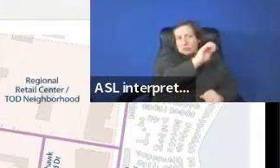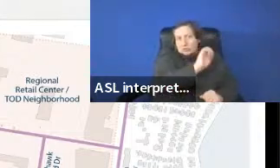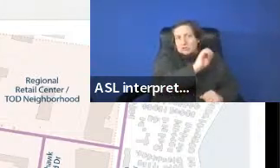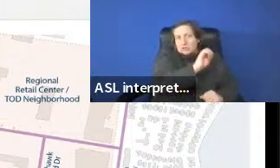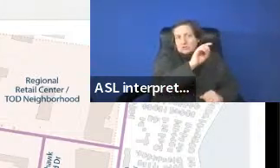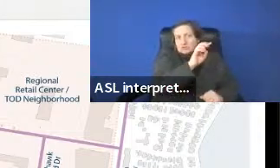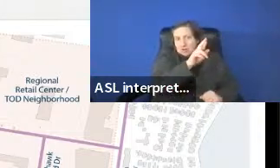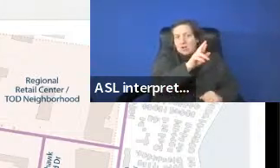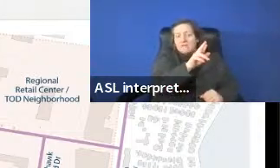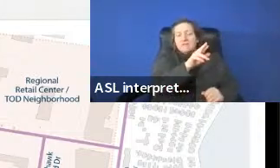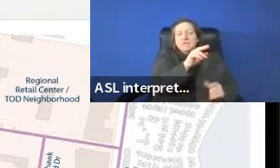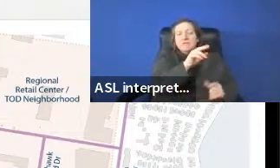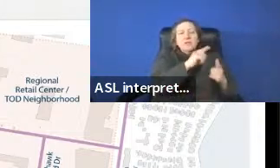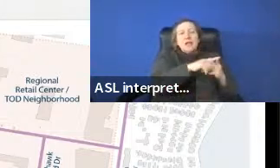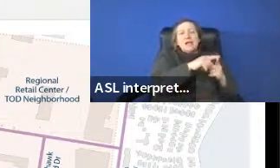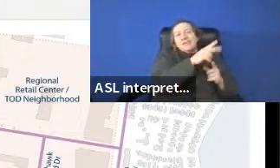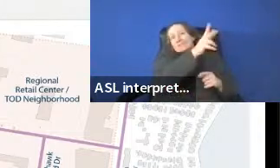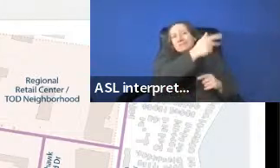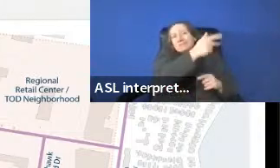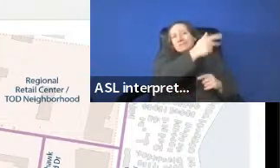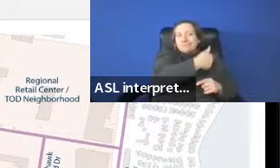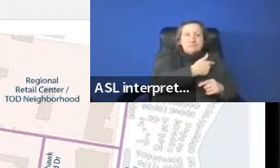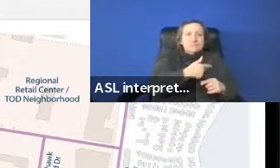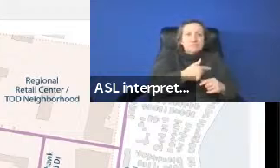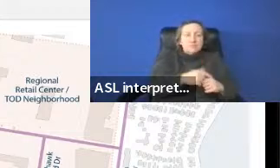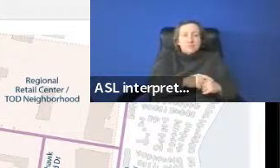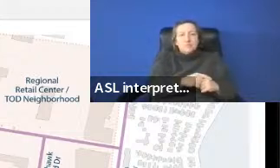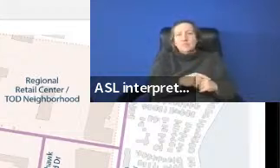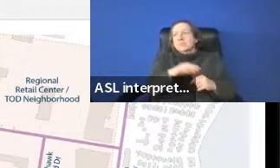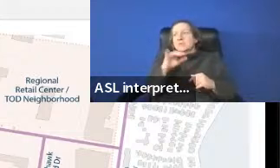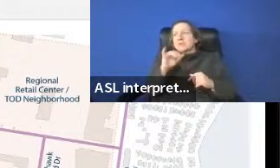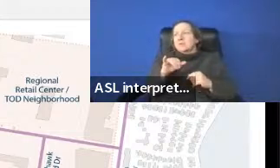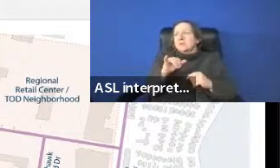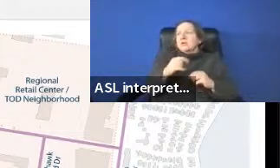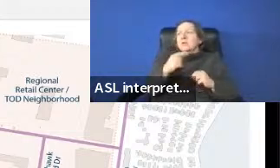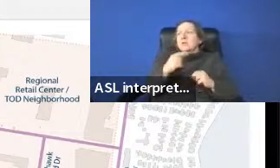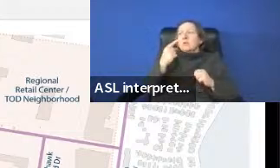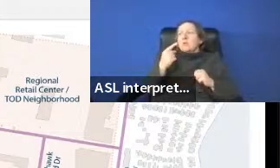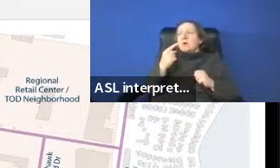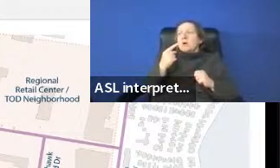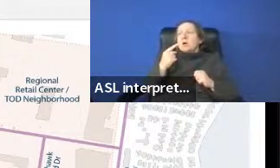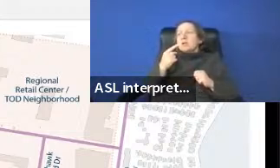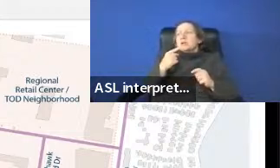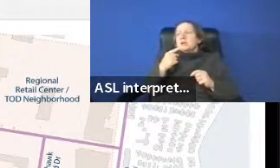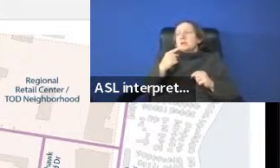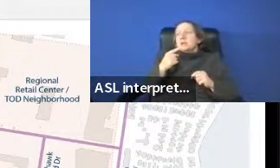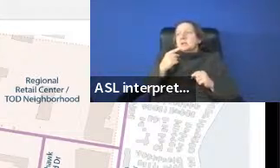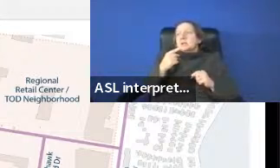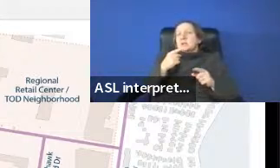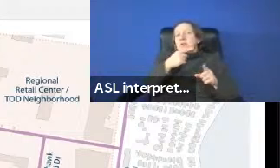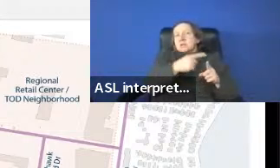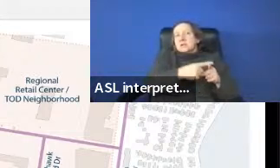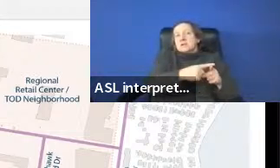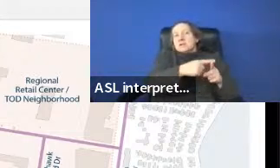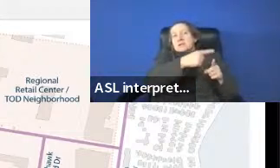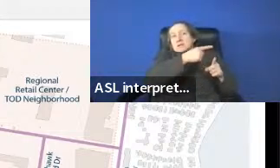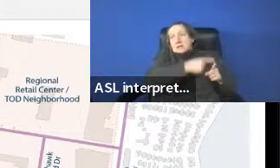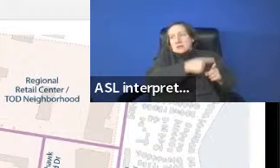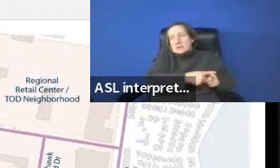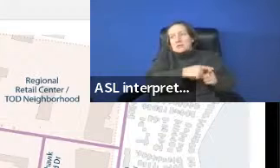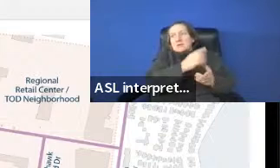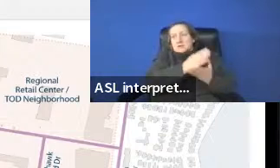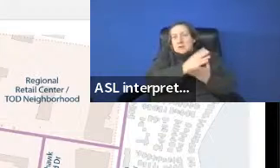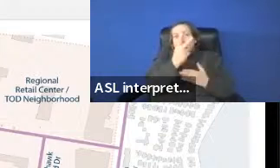and go whichever direction you need to go to get home. So go through the one intersection and the second intersection, stop at both those lights.